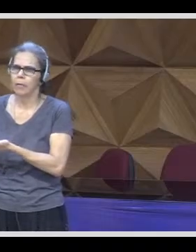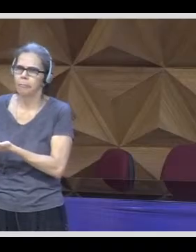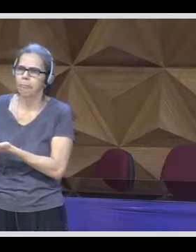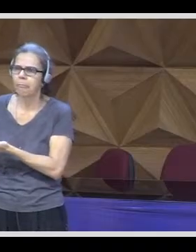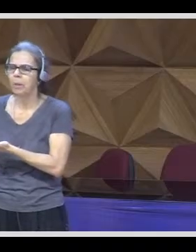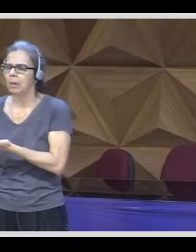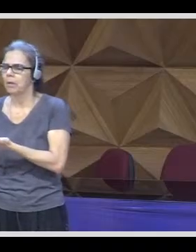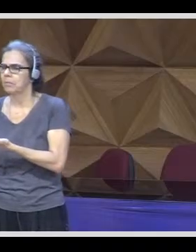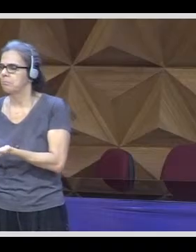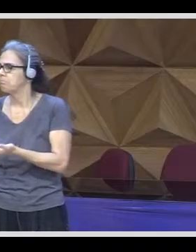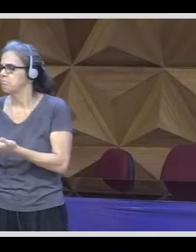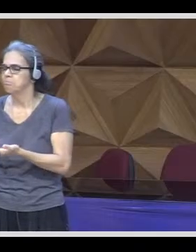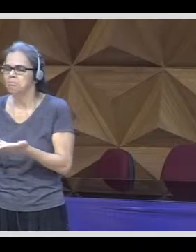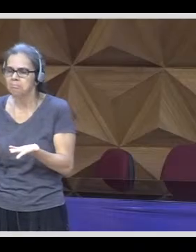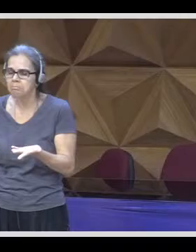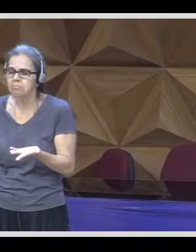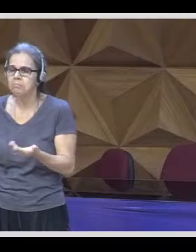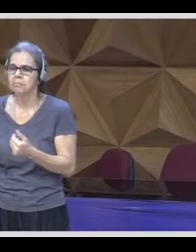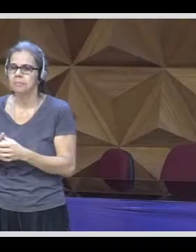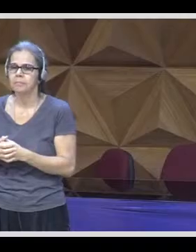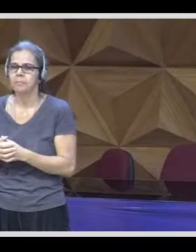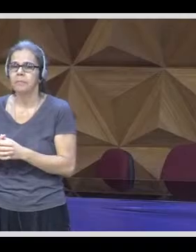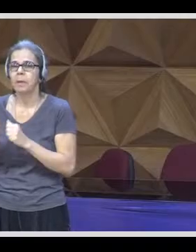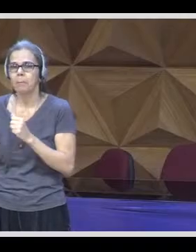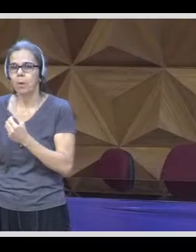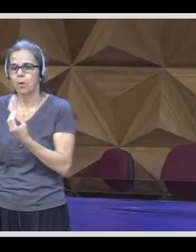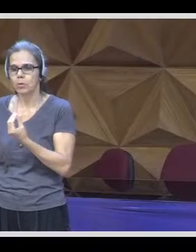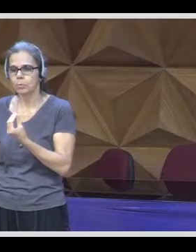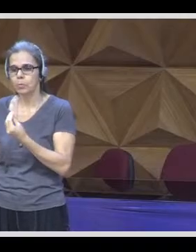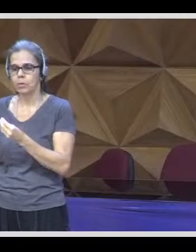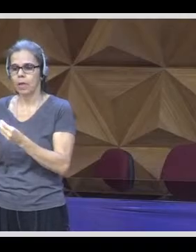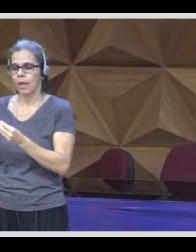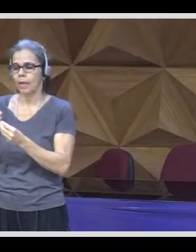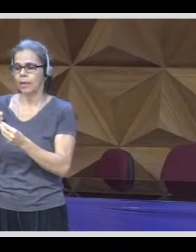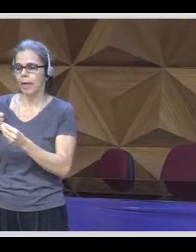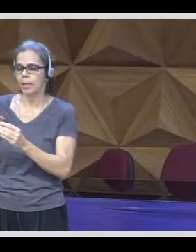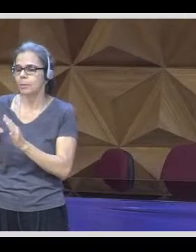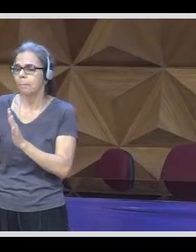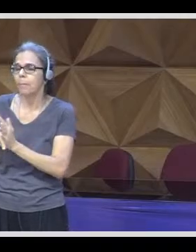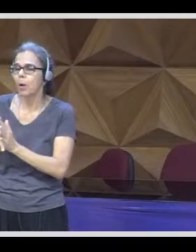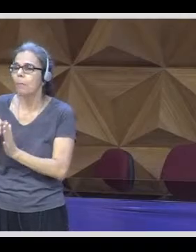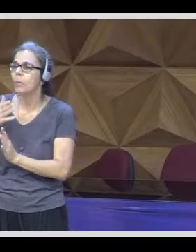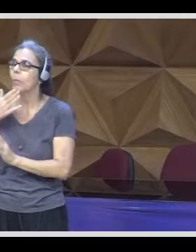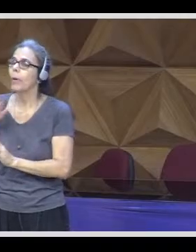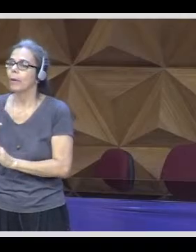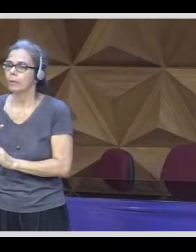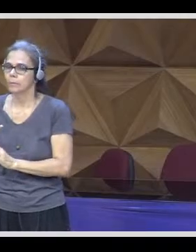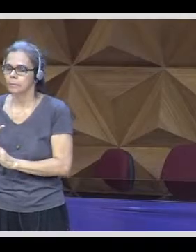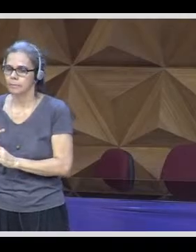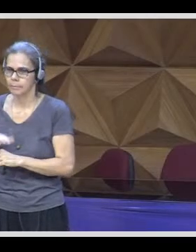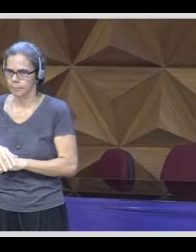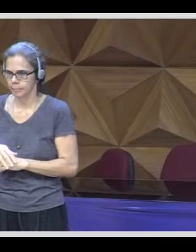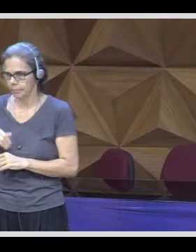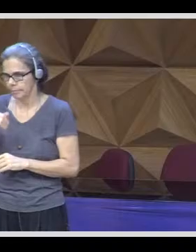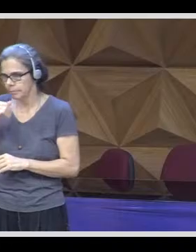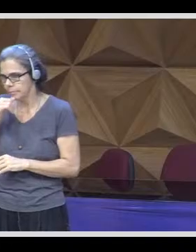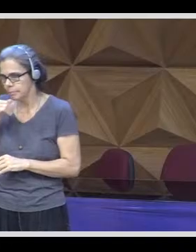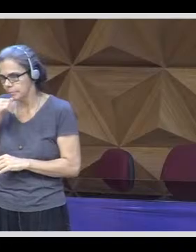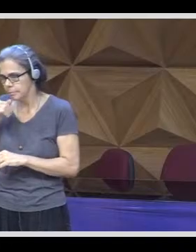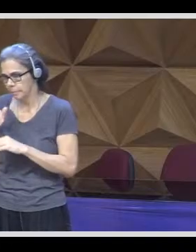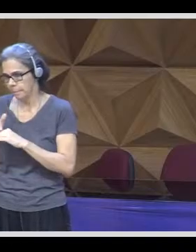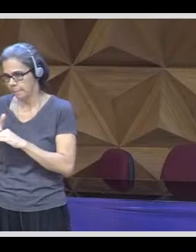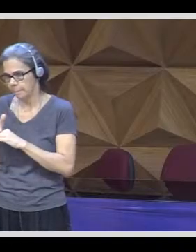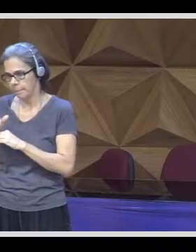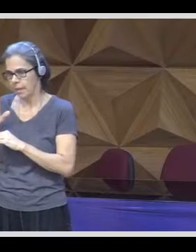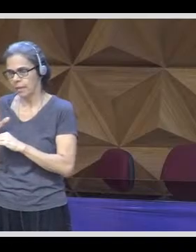that the platform, whenever it's a mature game for 17 or older, the platform puts that automatically, and